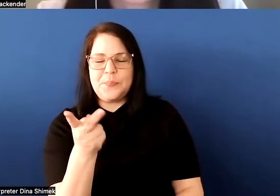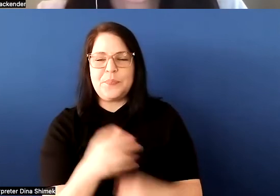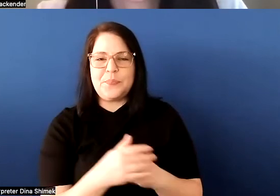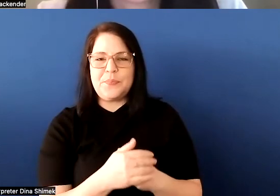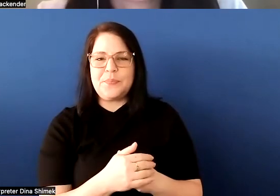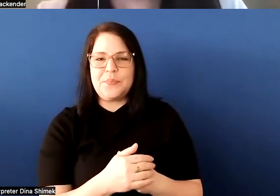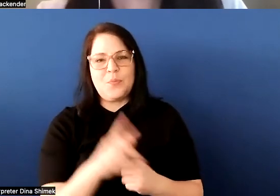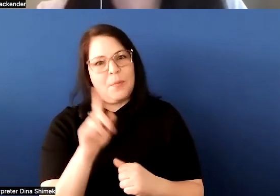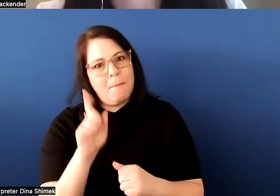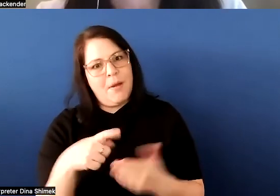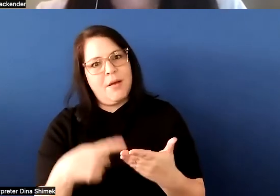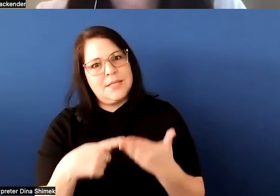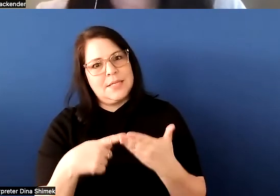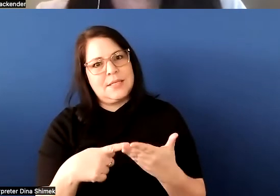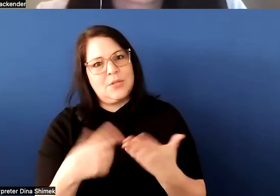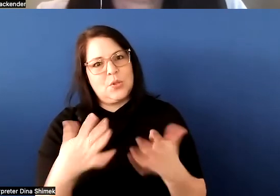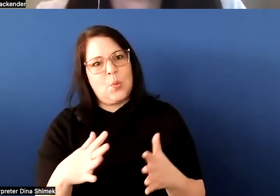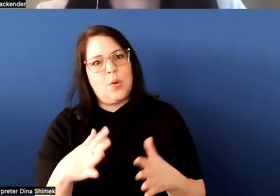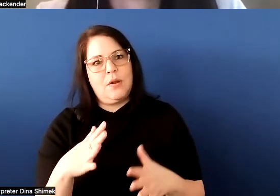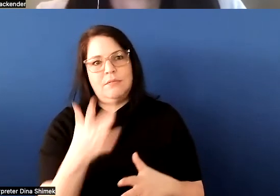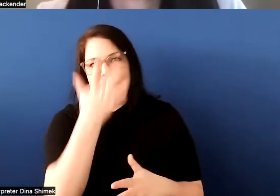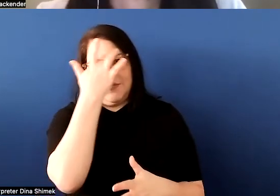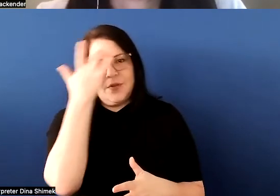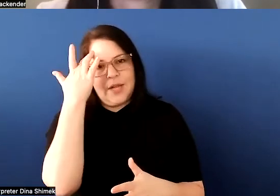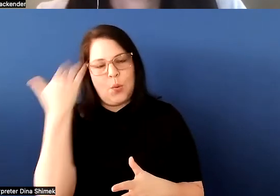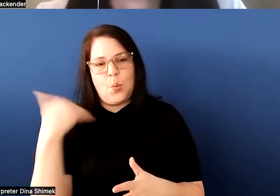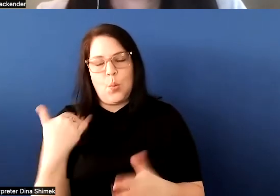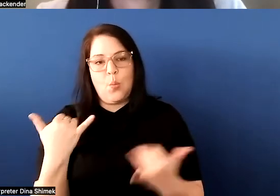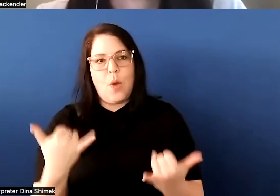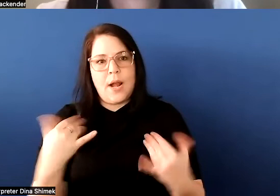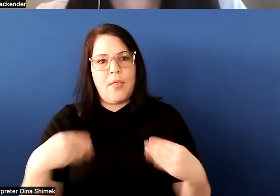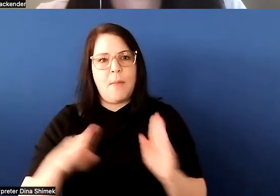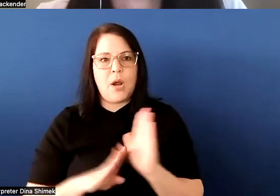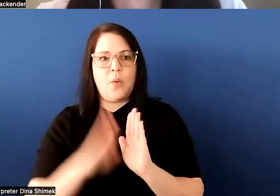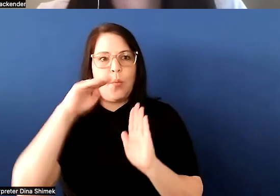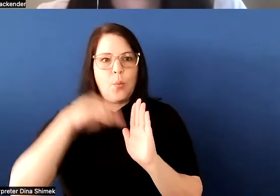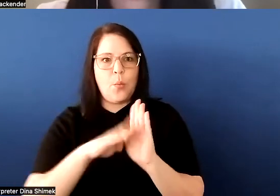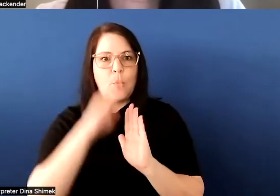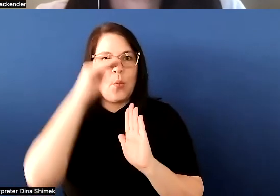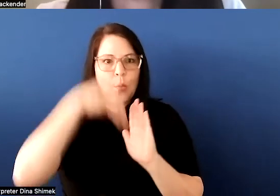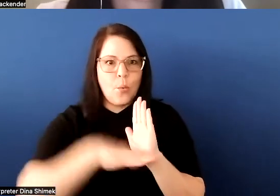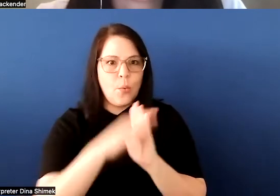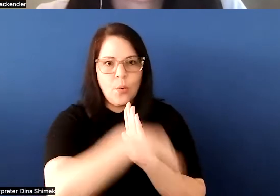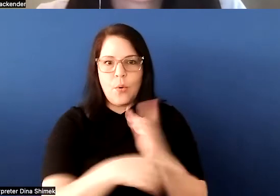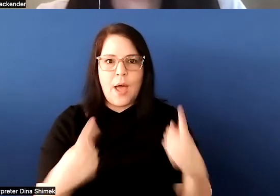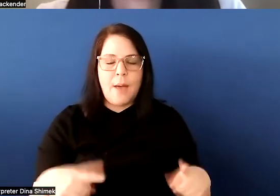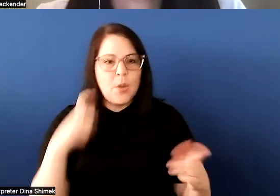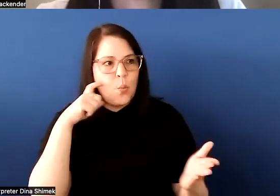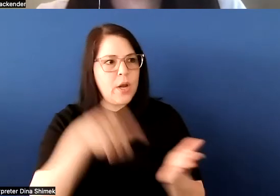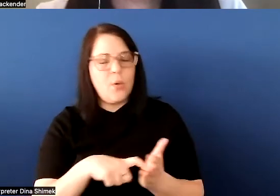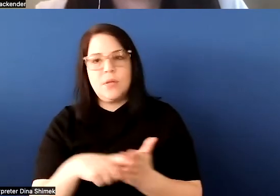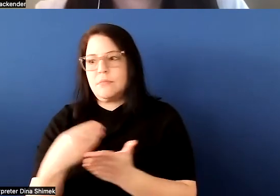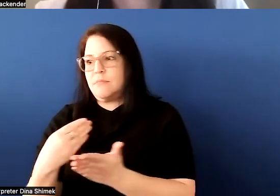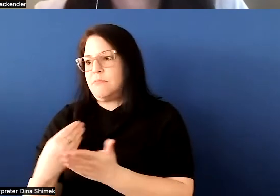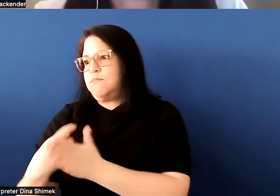remiss not to address it. There's a lot of volatility in the market right now, right? And we're experiencing inflation in the United